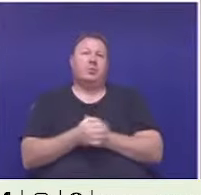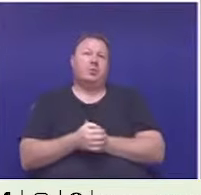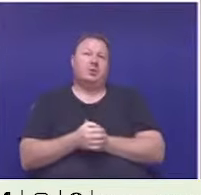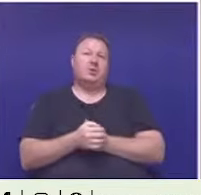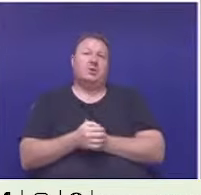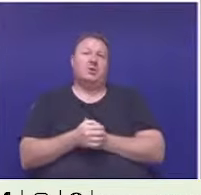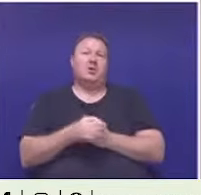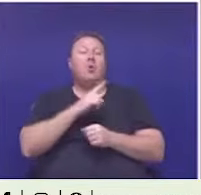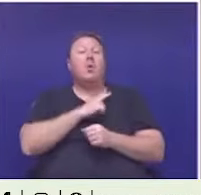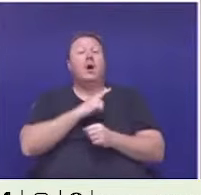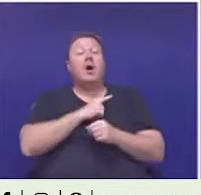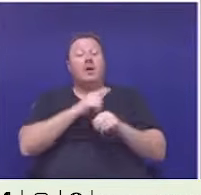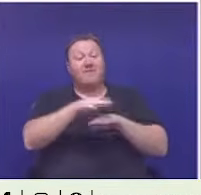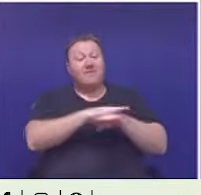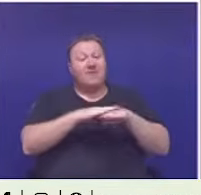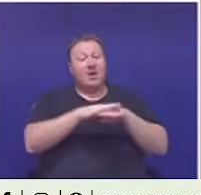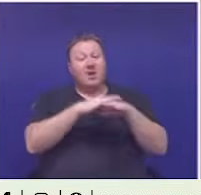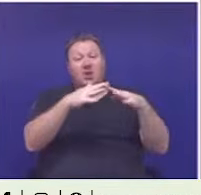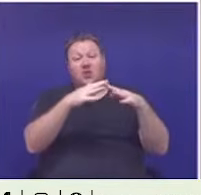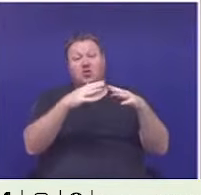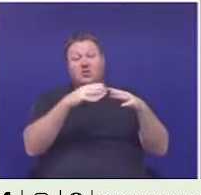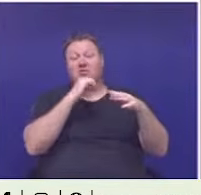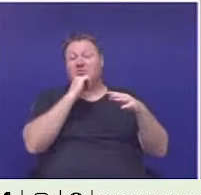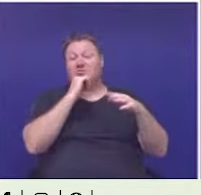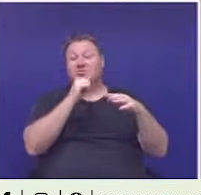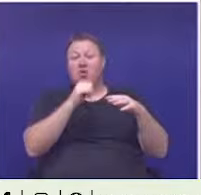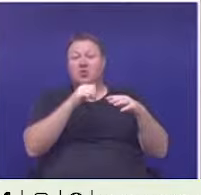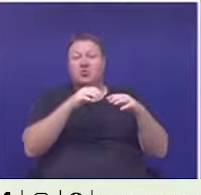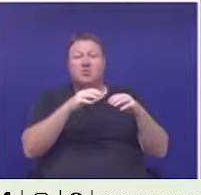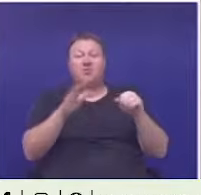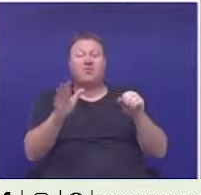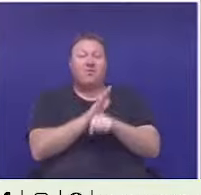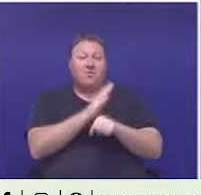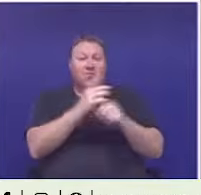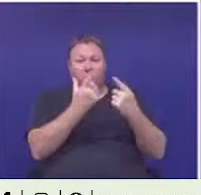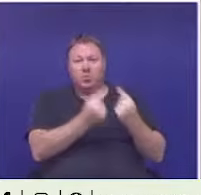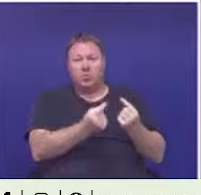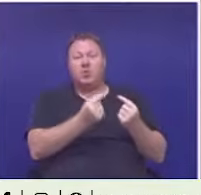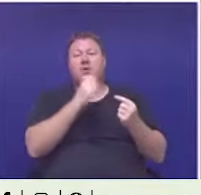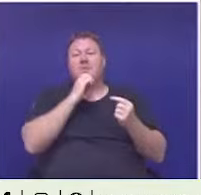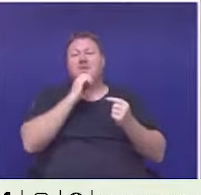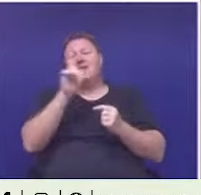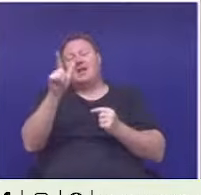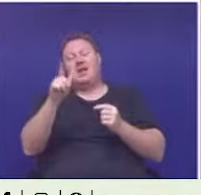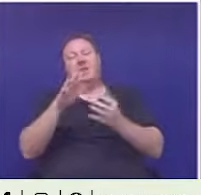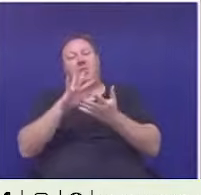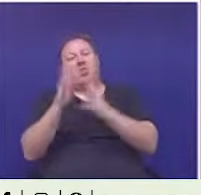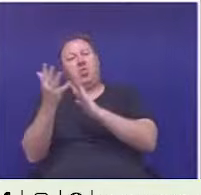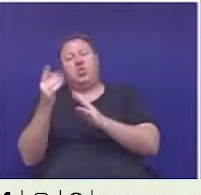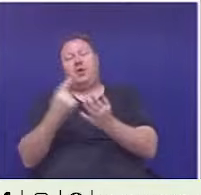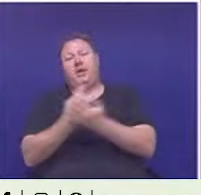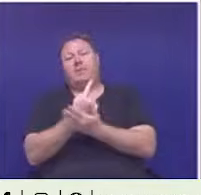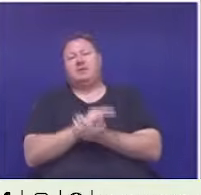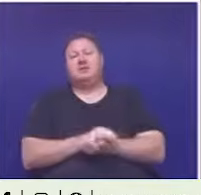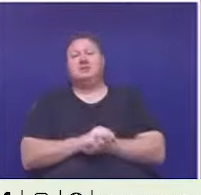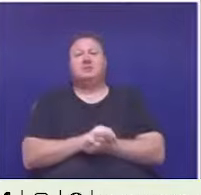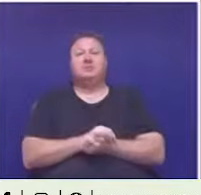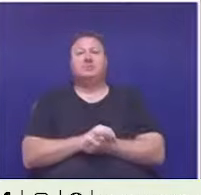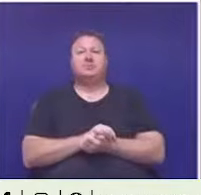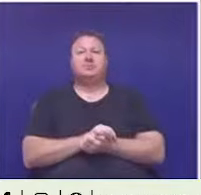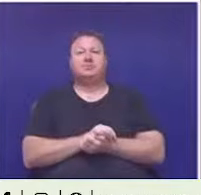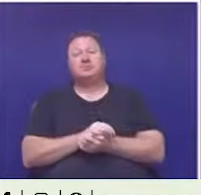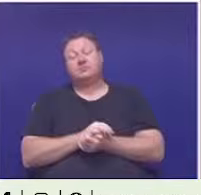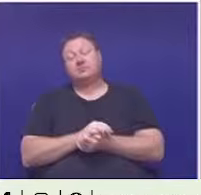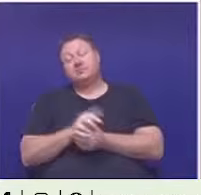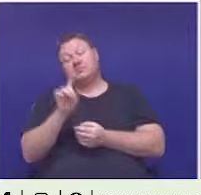the foundations, that's where we need to make sure that we are strengthening our efforts. And so first, what are